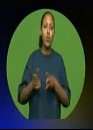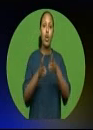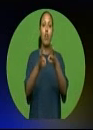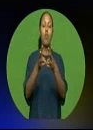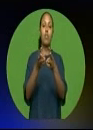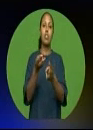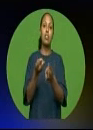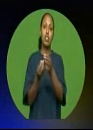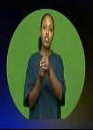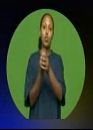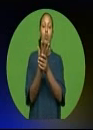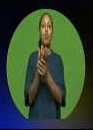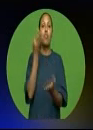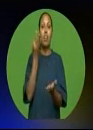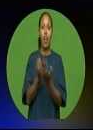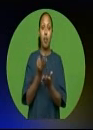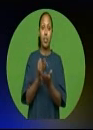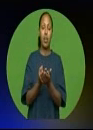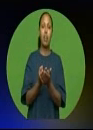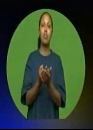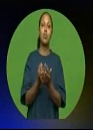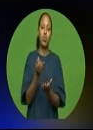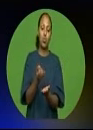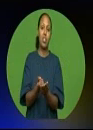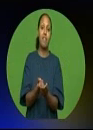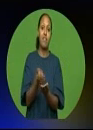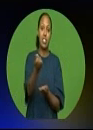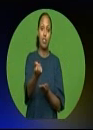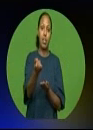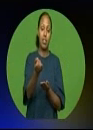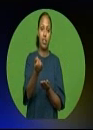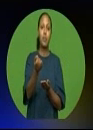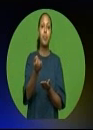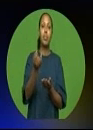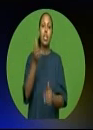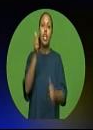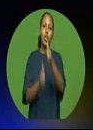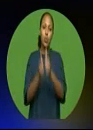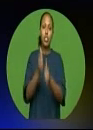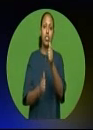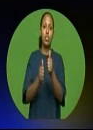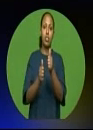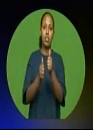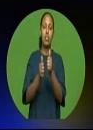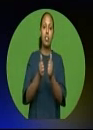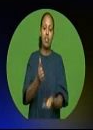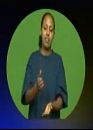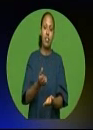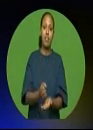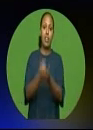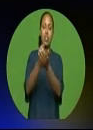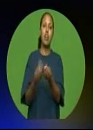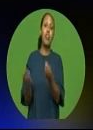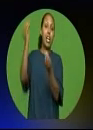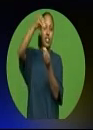of source of capital for investments in which funds are